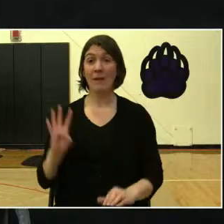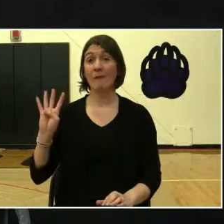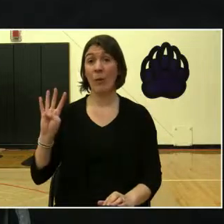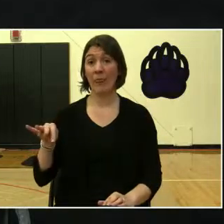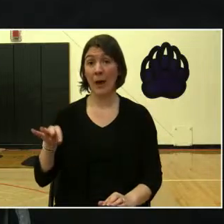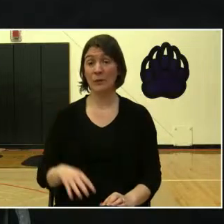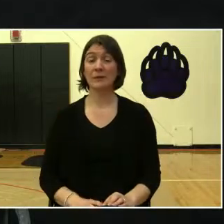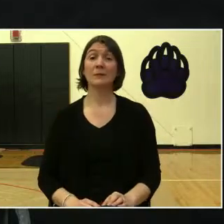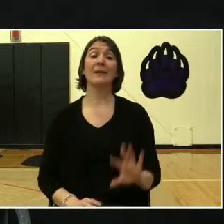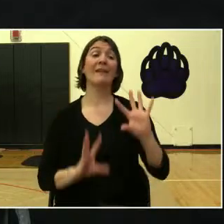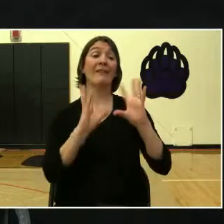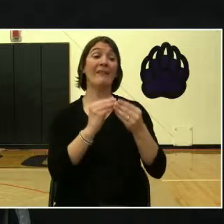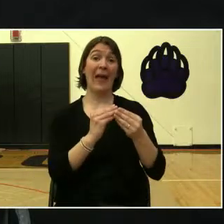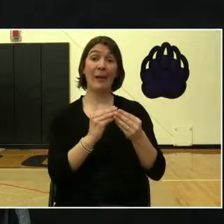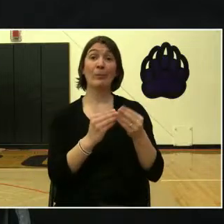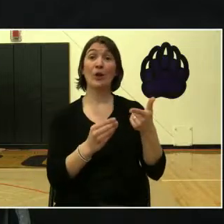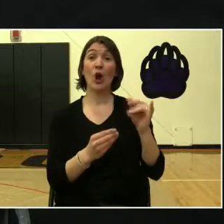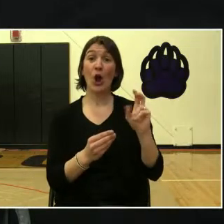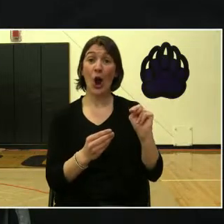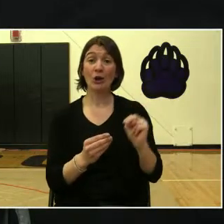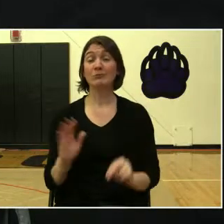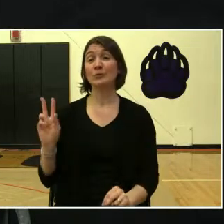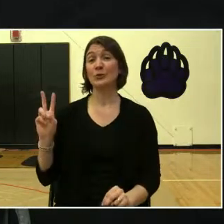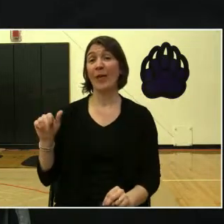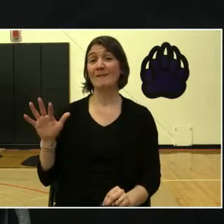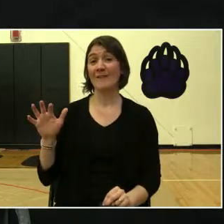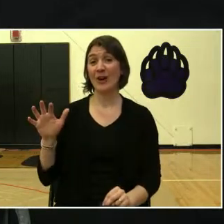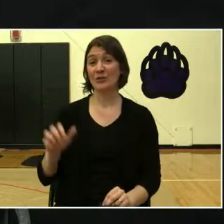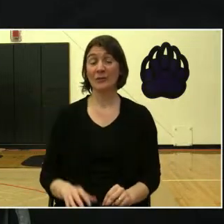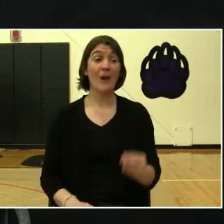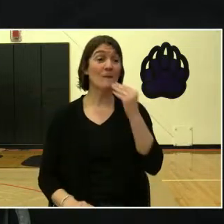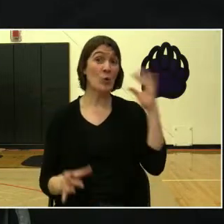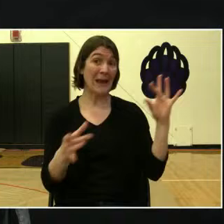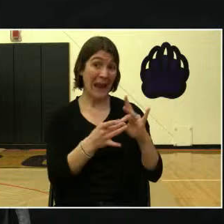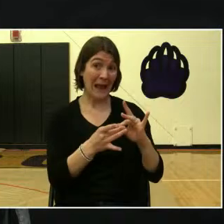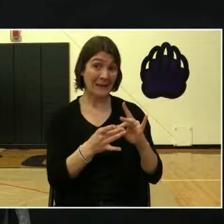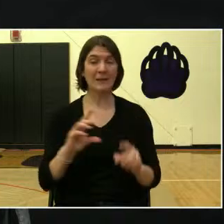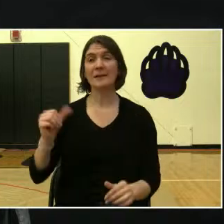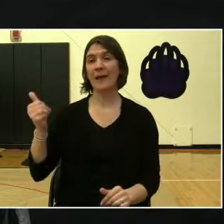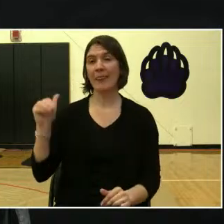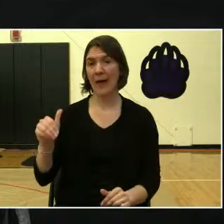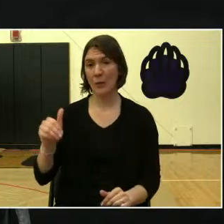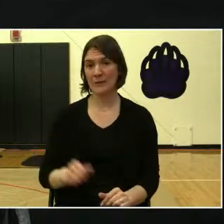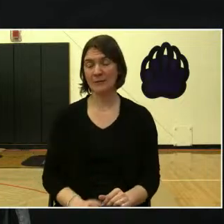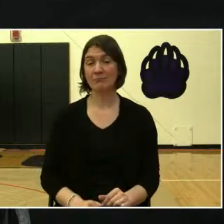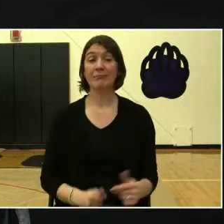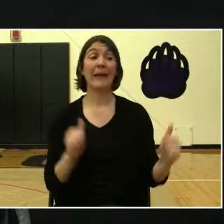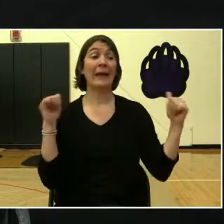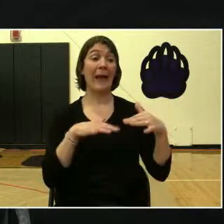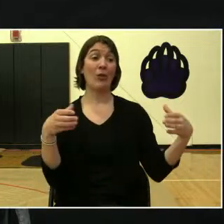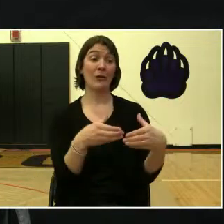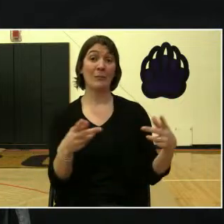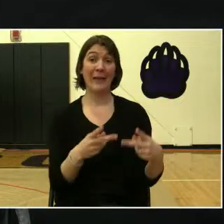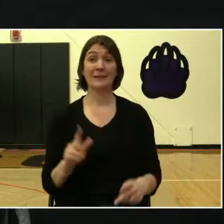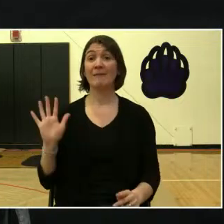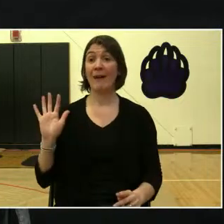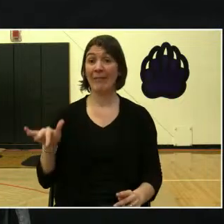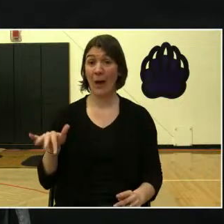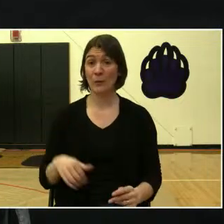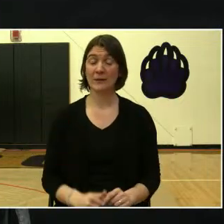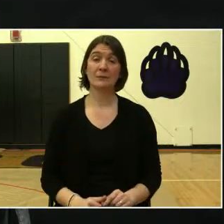$4,000 Family Garden $2500 food connects $10,000 Gathering Place